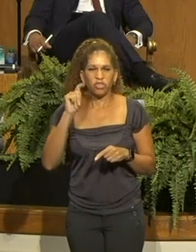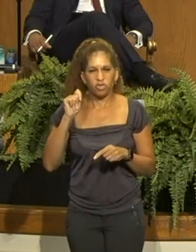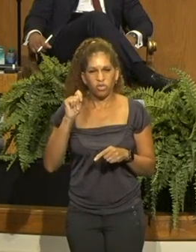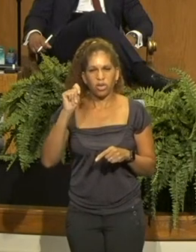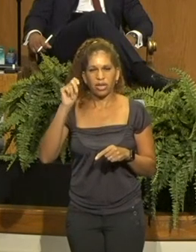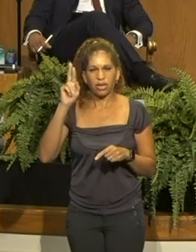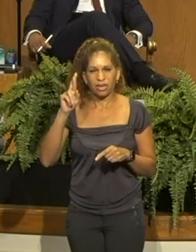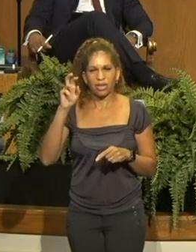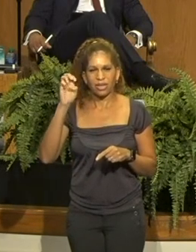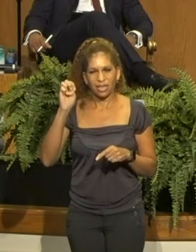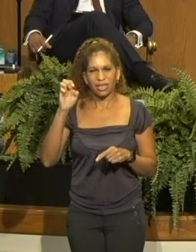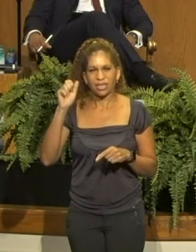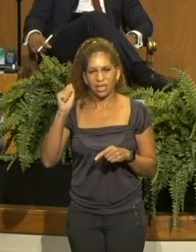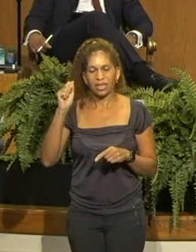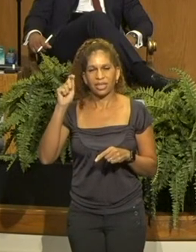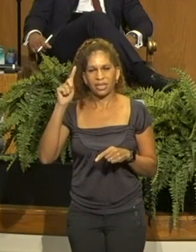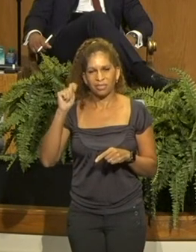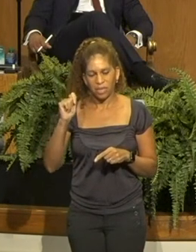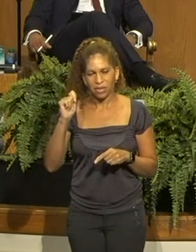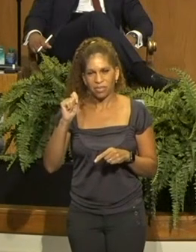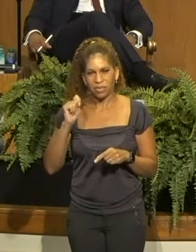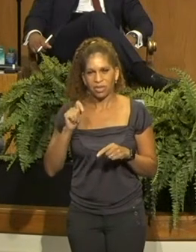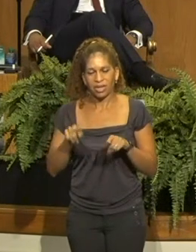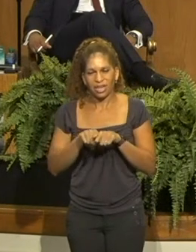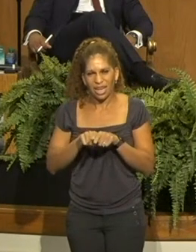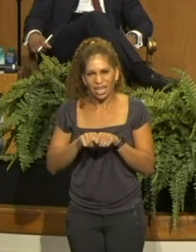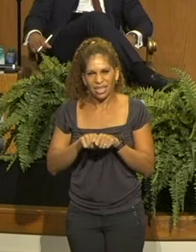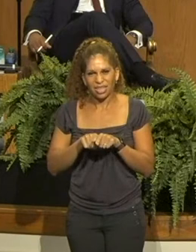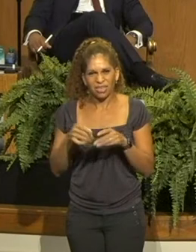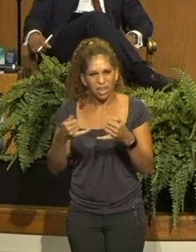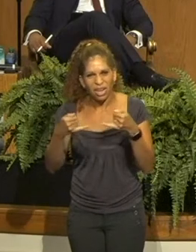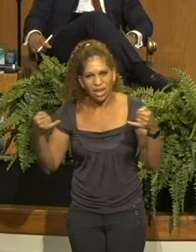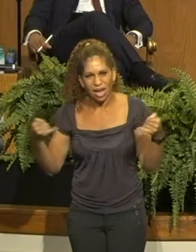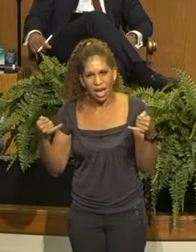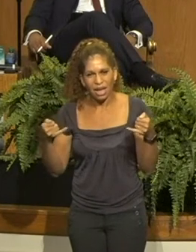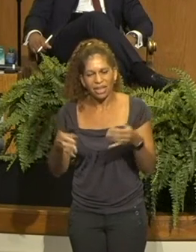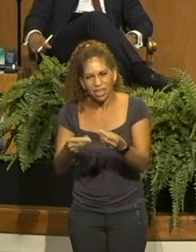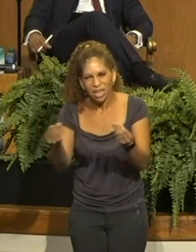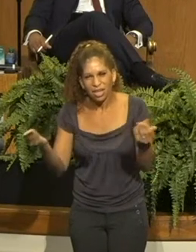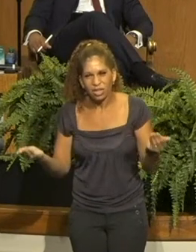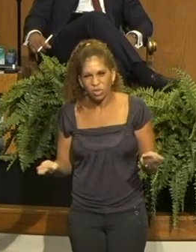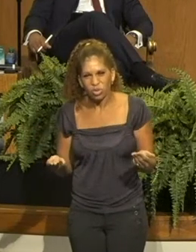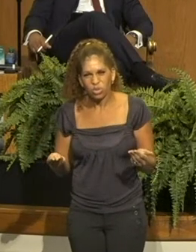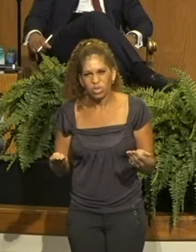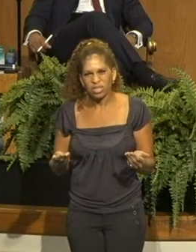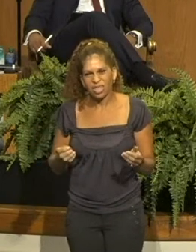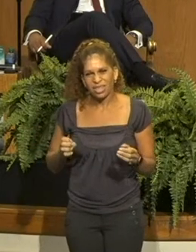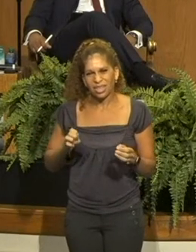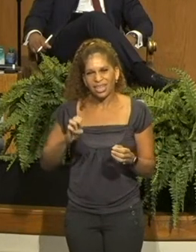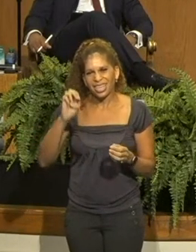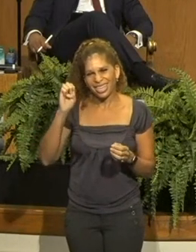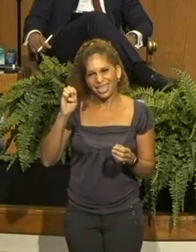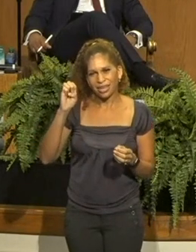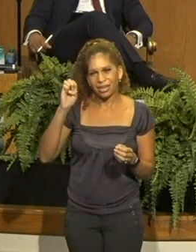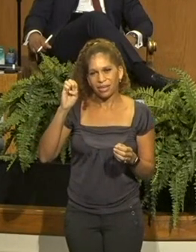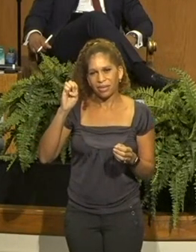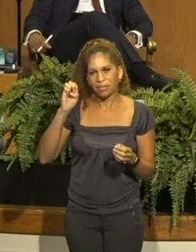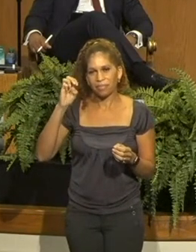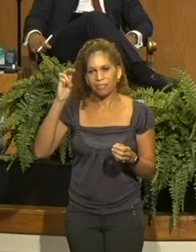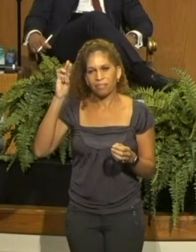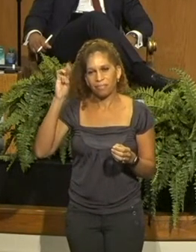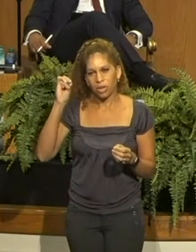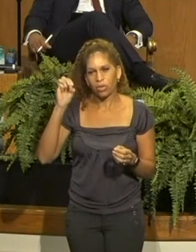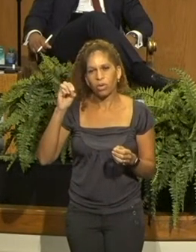And they lose the emotion and the touch. But when you have a pastor that still can weep